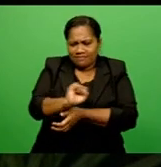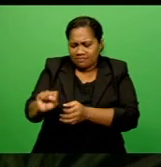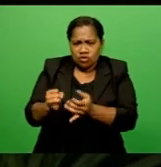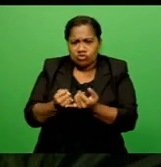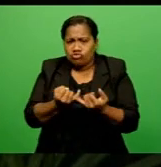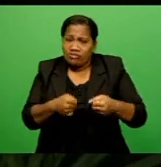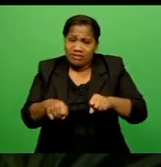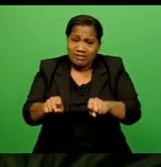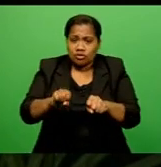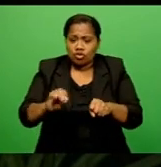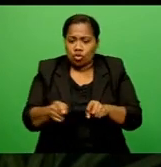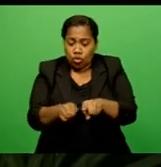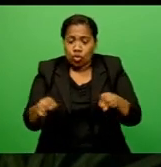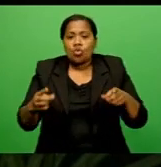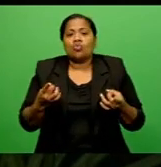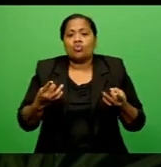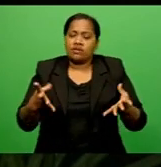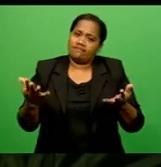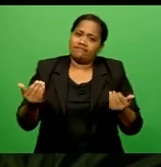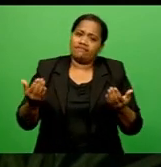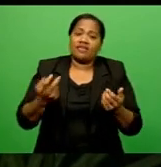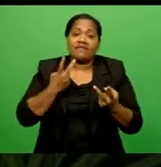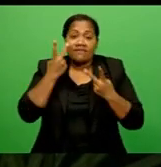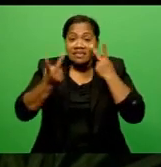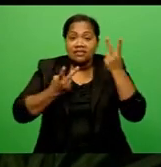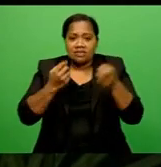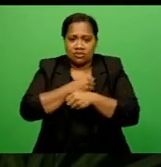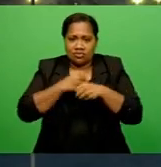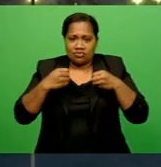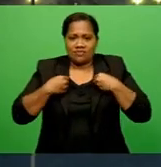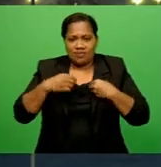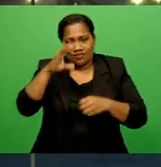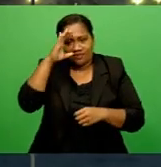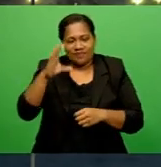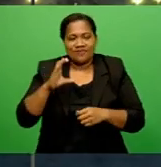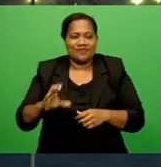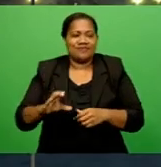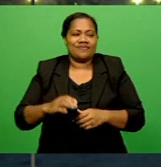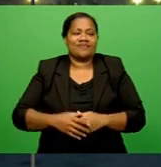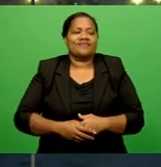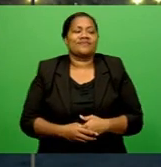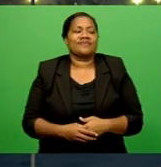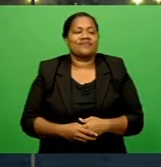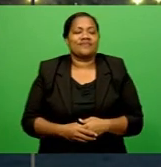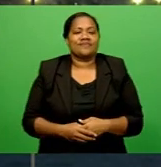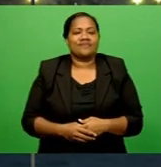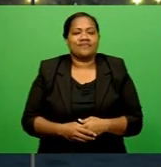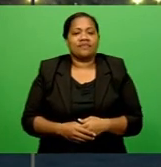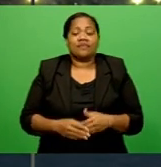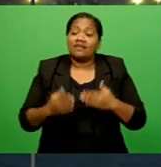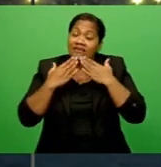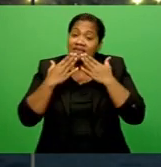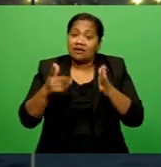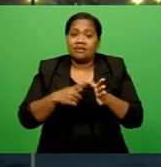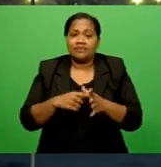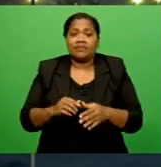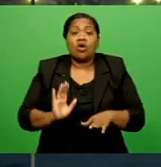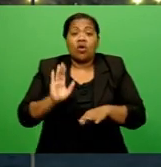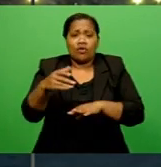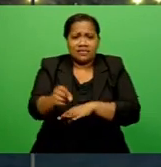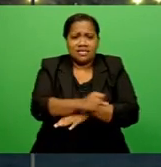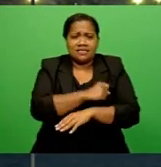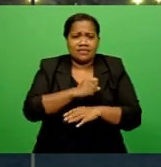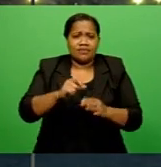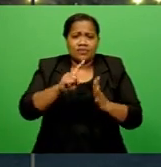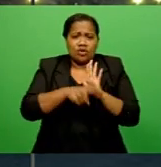be ready to welcome visitors to our shores. Edwin. Minaka Apanisa. And turning overseas quickly, Joe Biden has